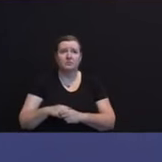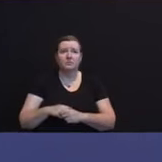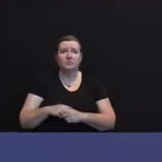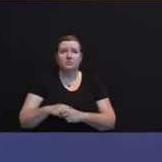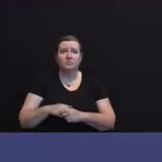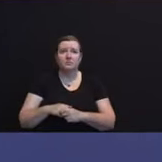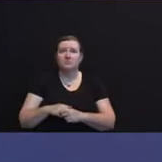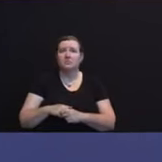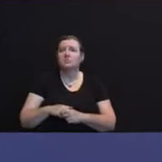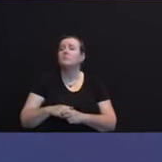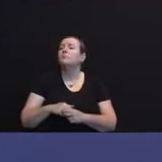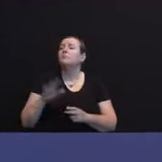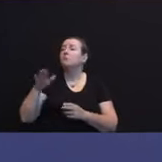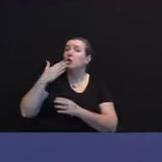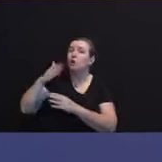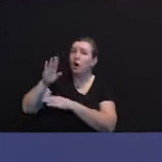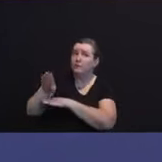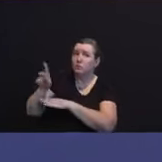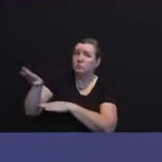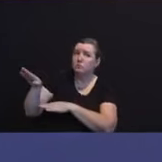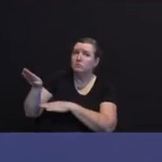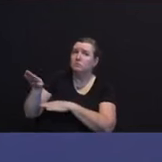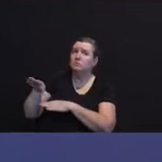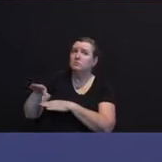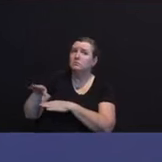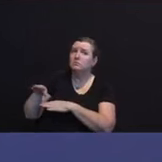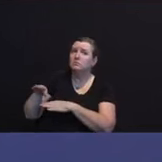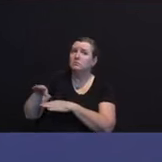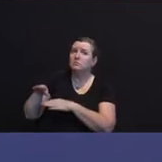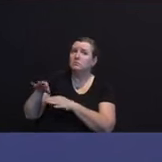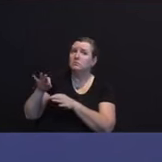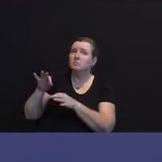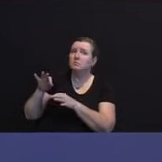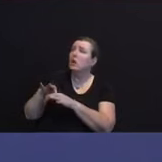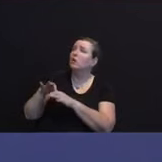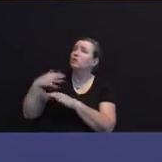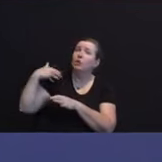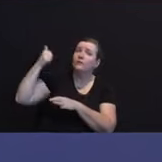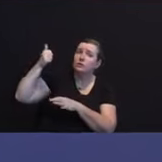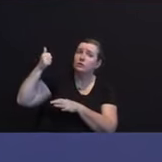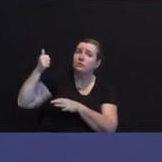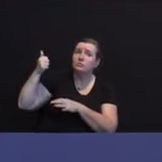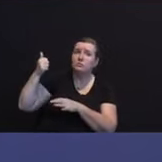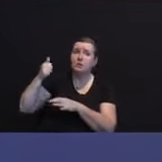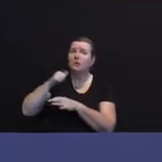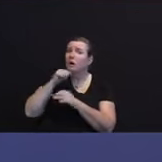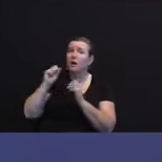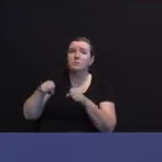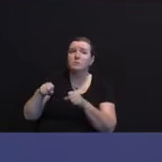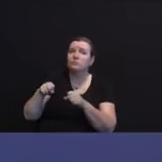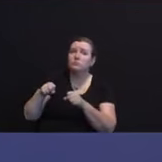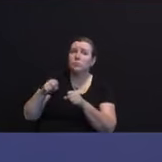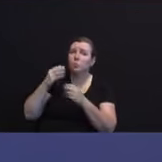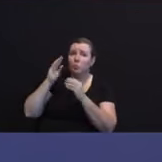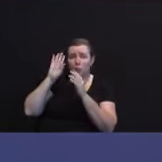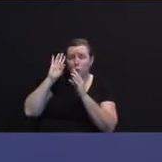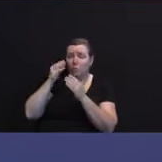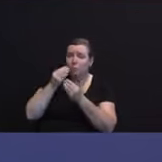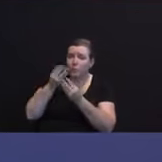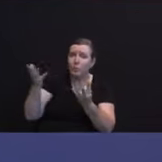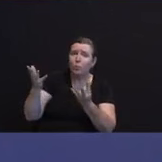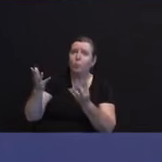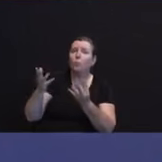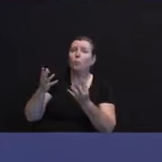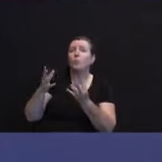officials pretty much around the state have been unable to report totals of outstanding mail-in and provisional ballots with any reliability.